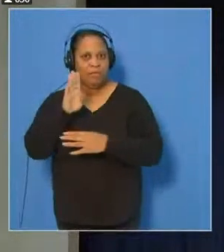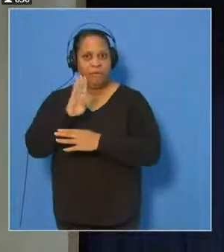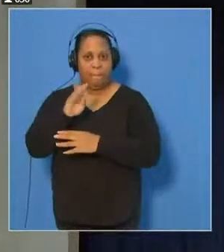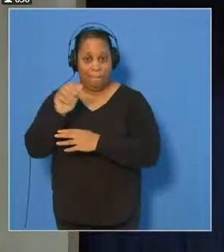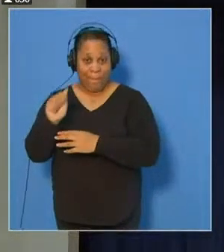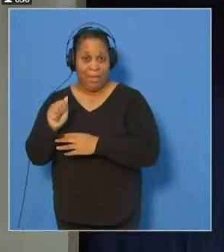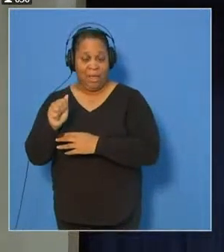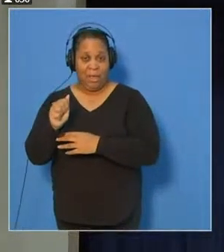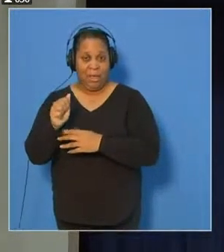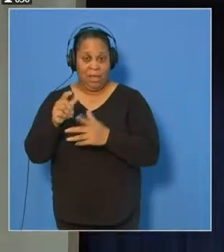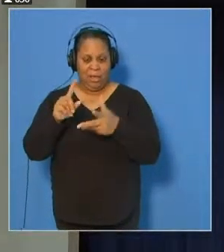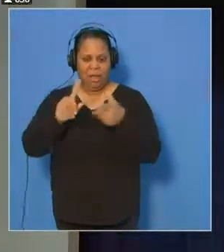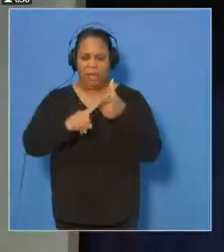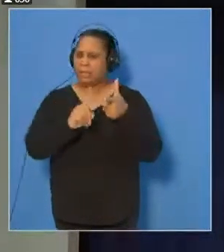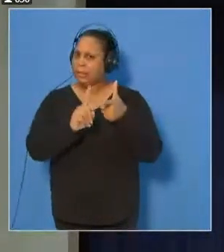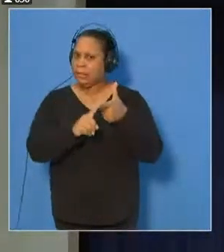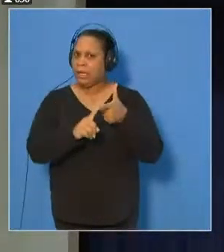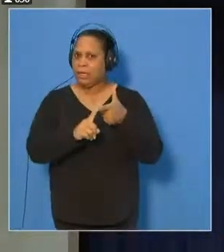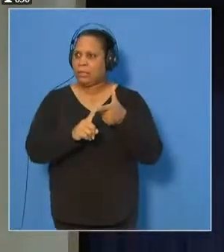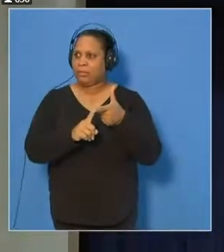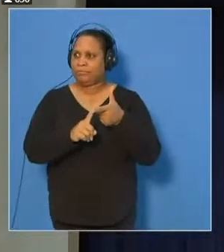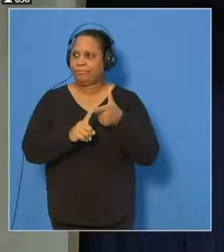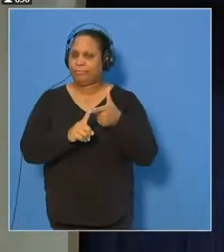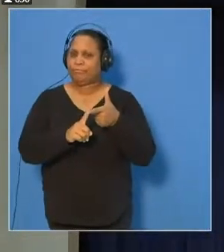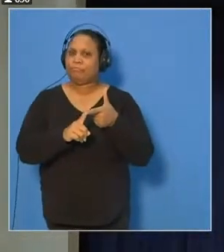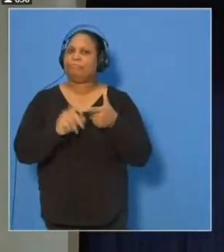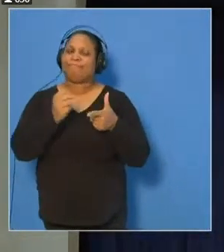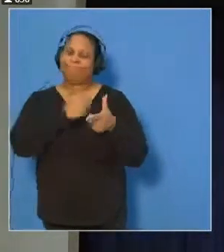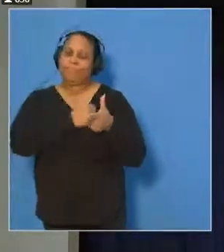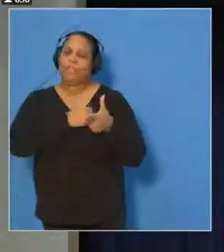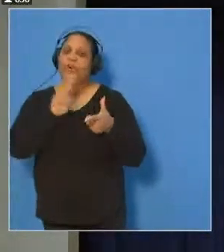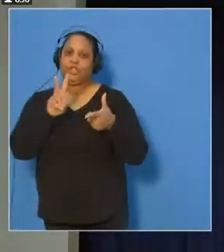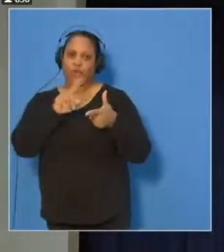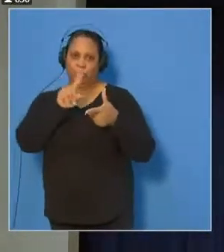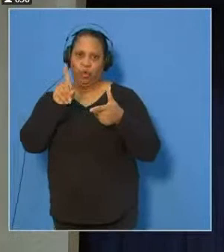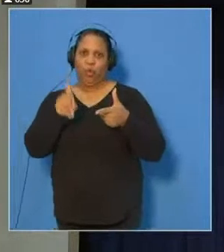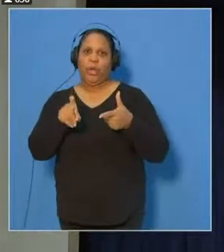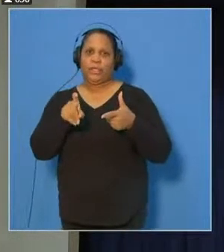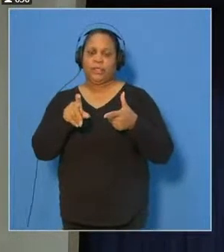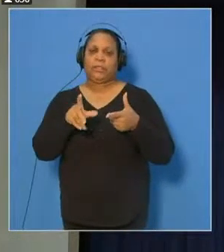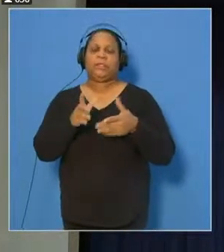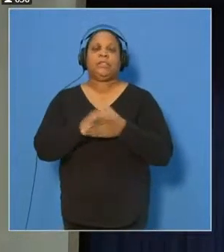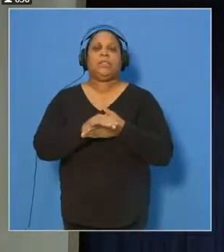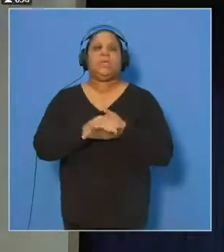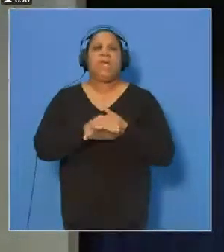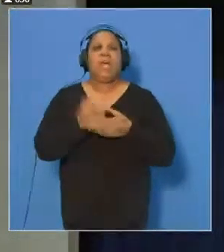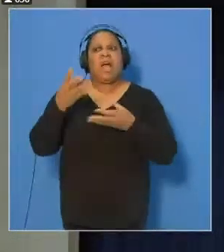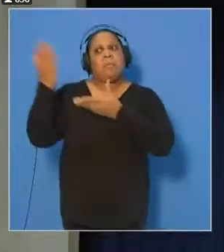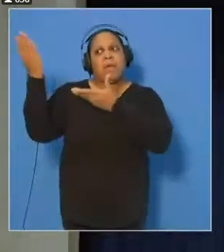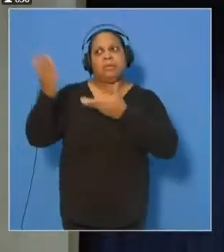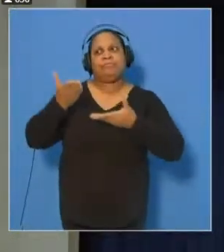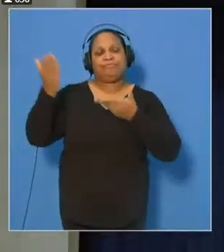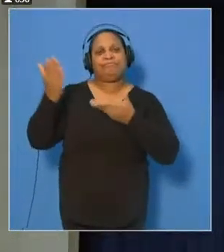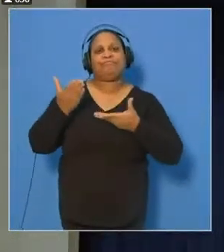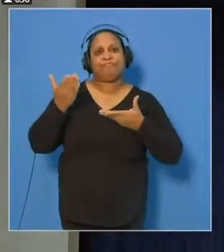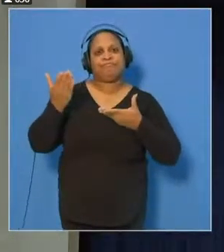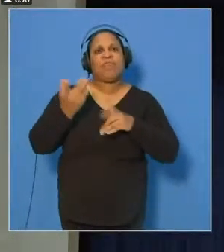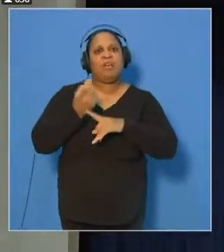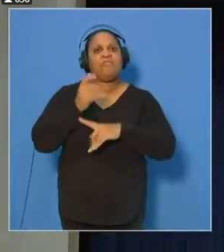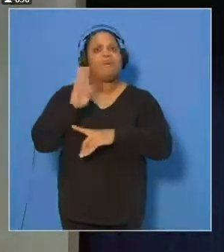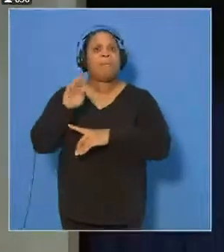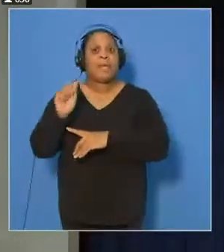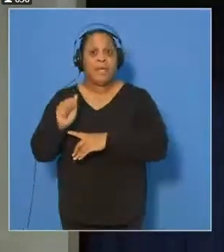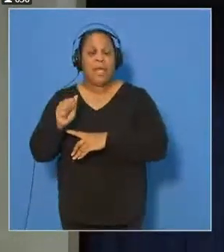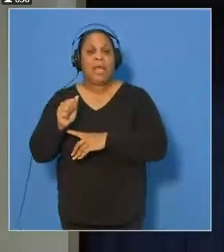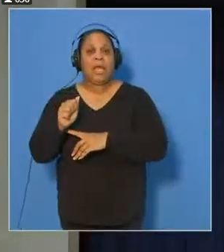Bridge? And then the second part, or there's 2 questions, and how many of the newly imported cases came from the British Airways flight, and how many came